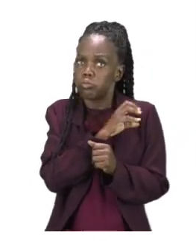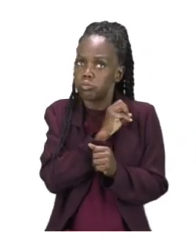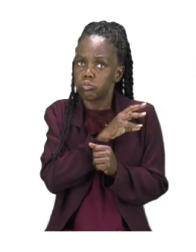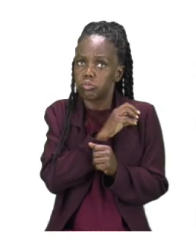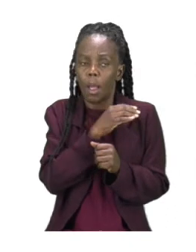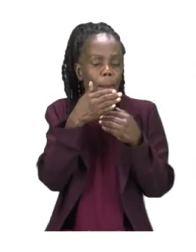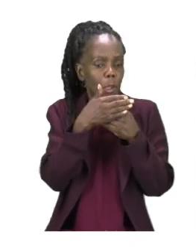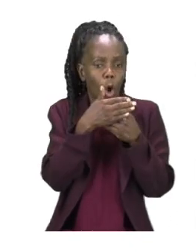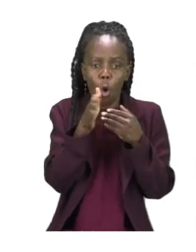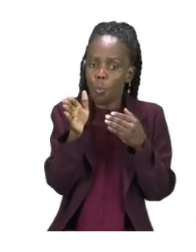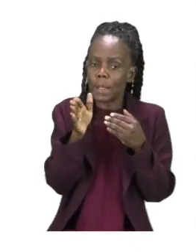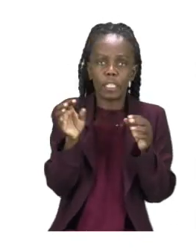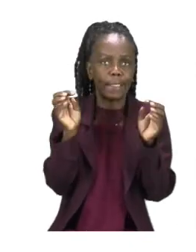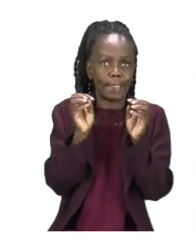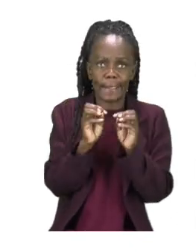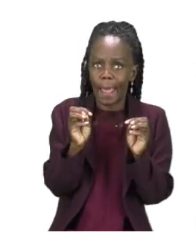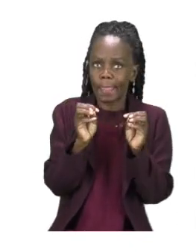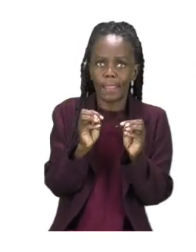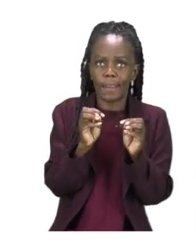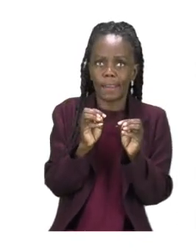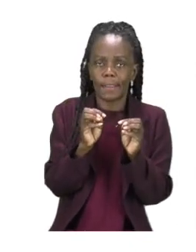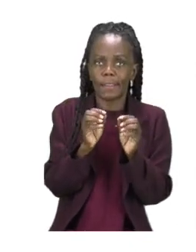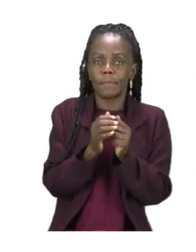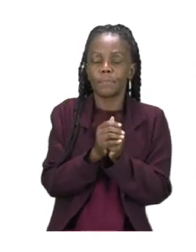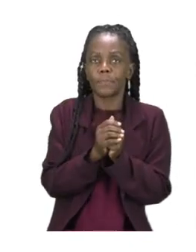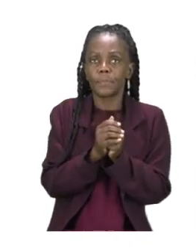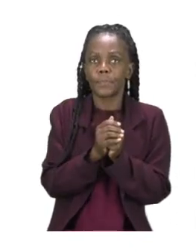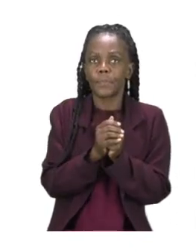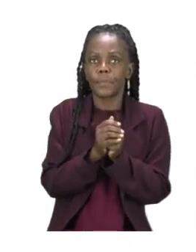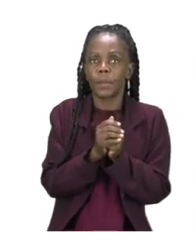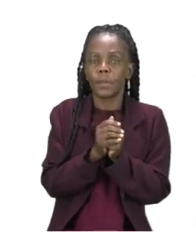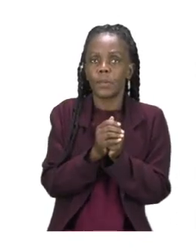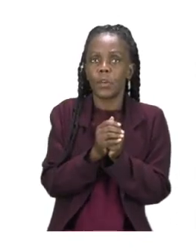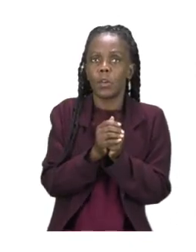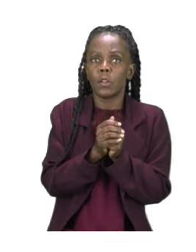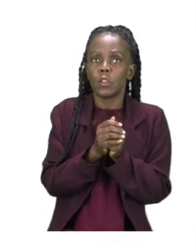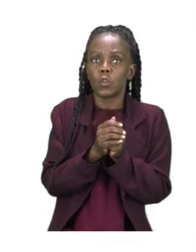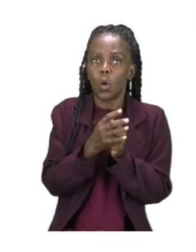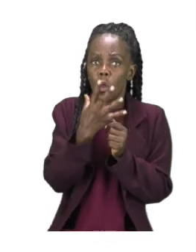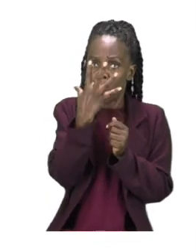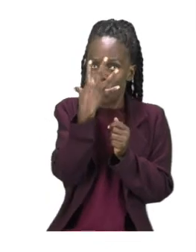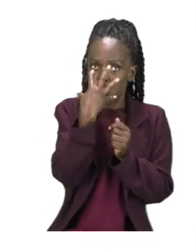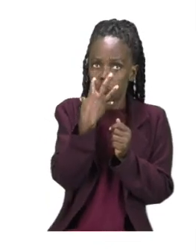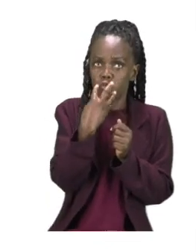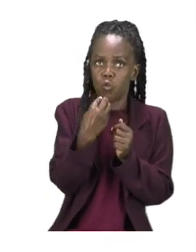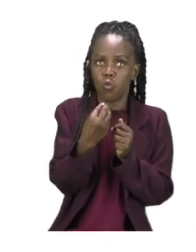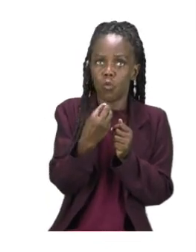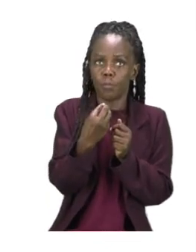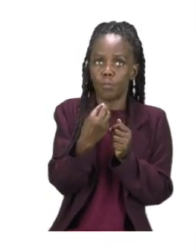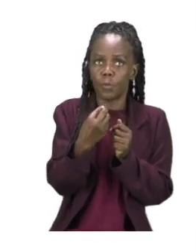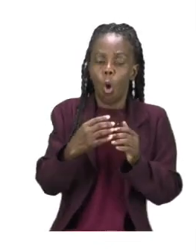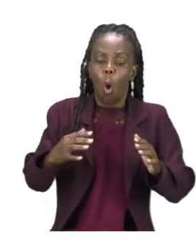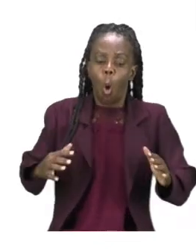not open the door. So the wolf huffed